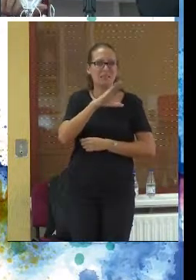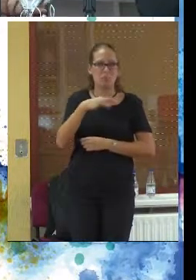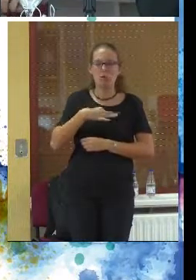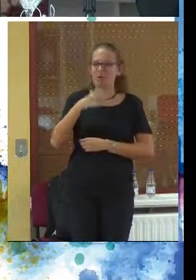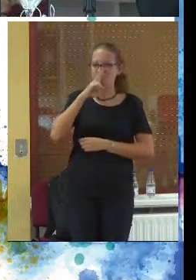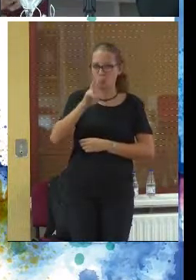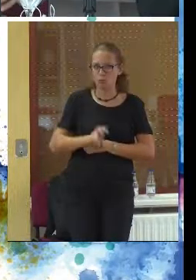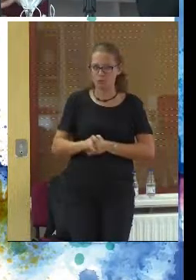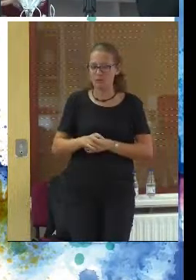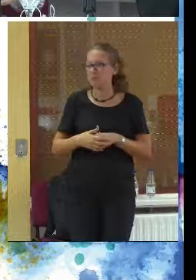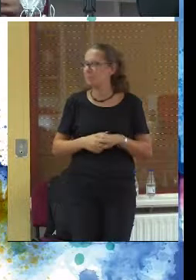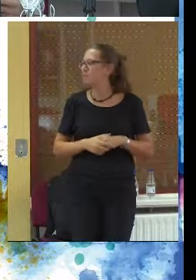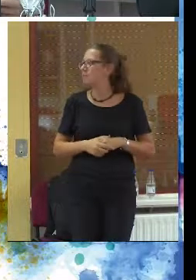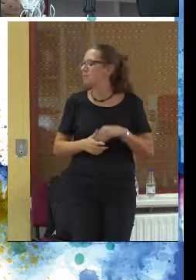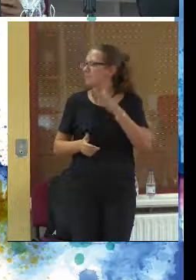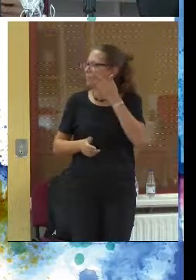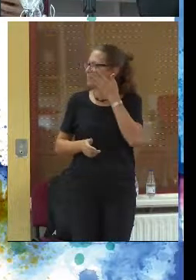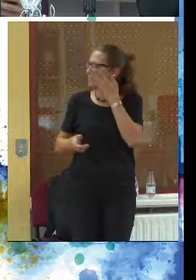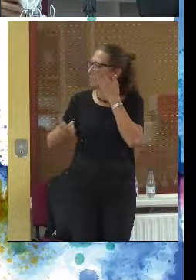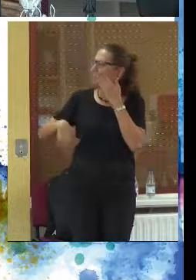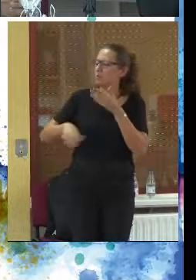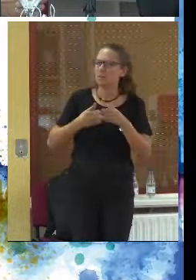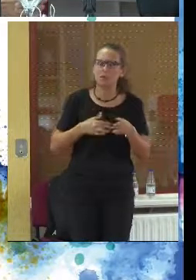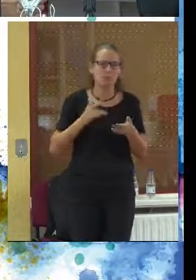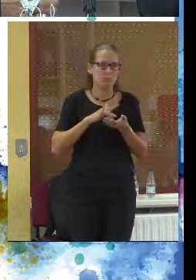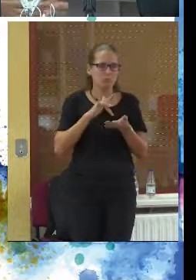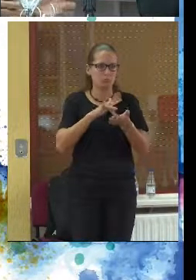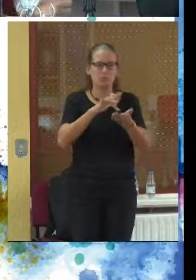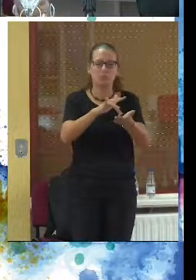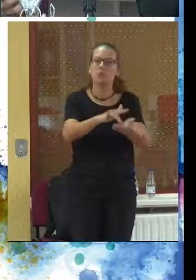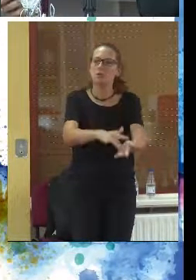Throughout all these stages, there has been numerous iterations.